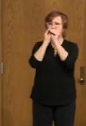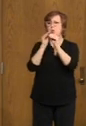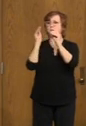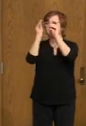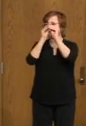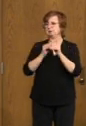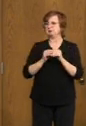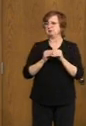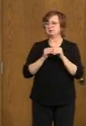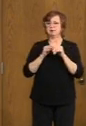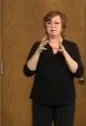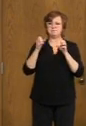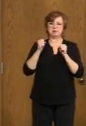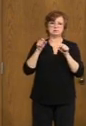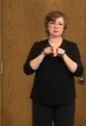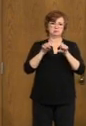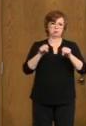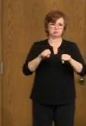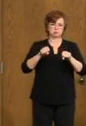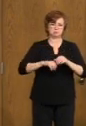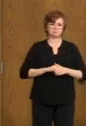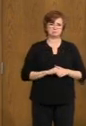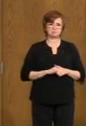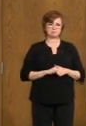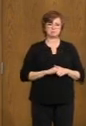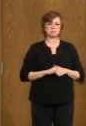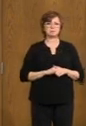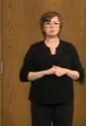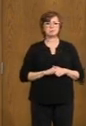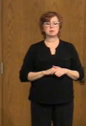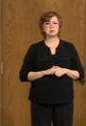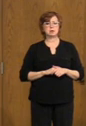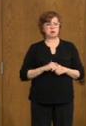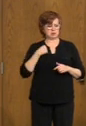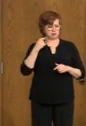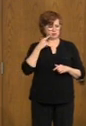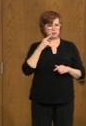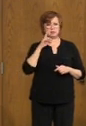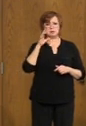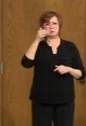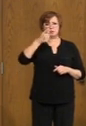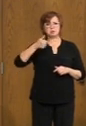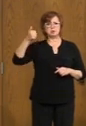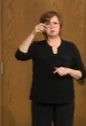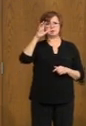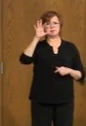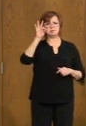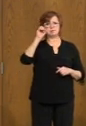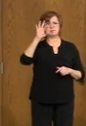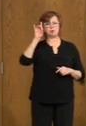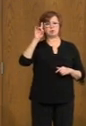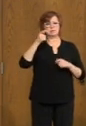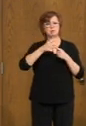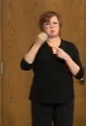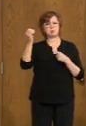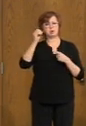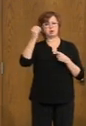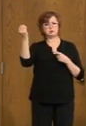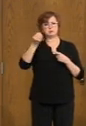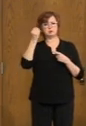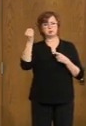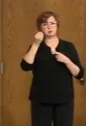as the shortest time frame as possible. I think Premier Ford had made some comments today about what he would urge the